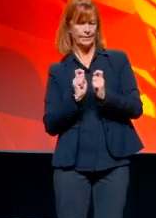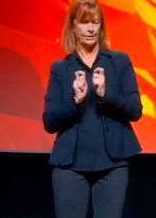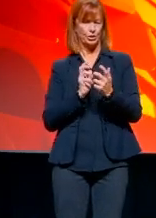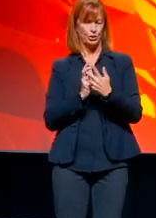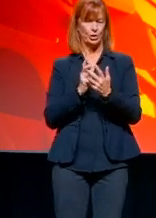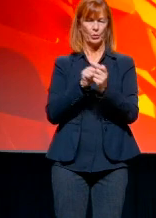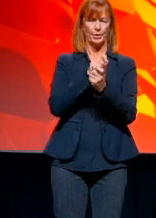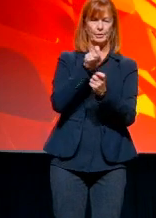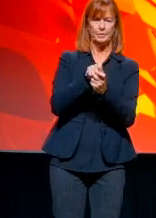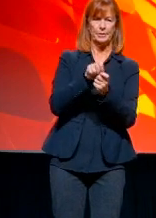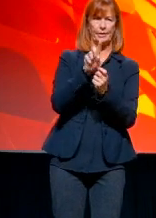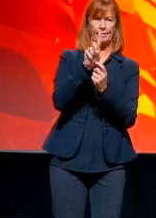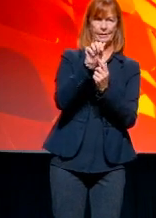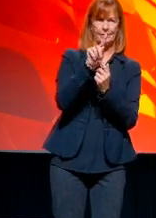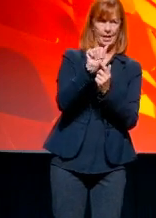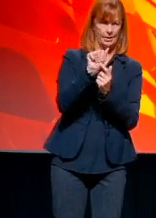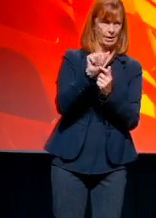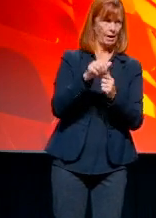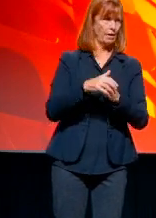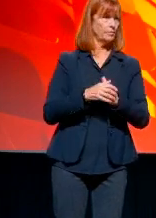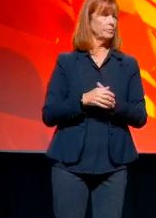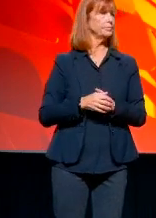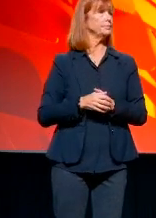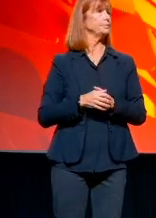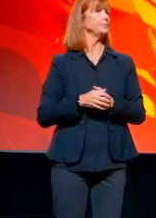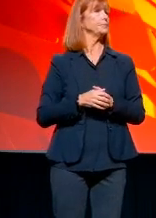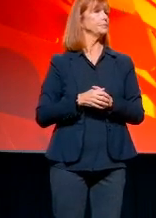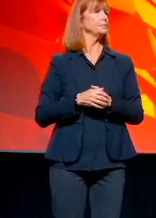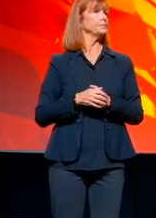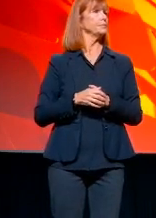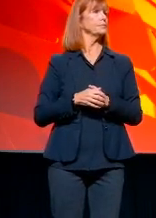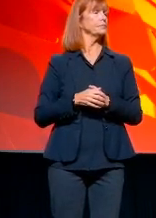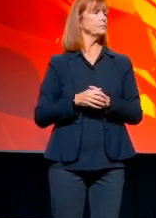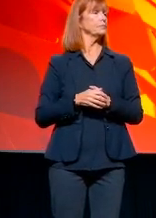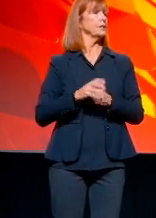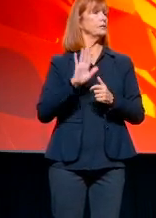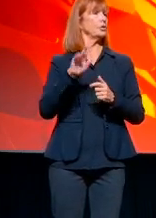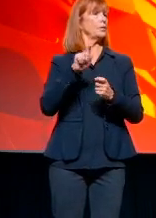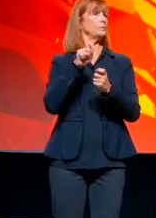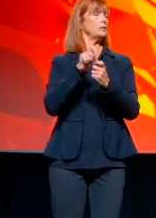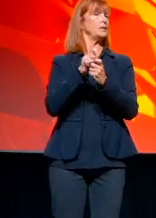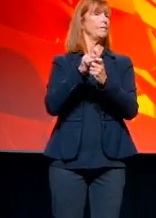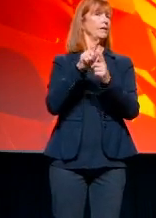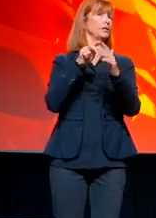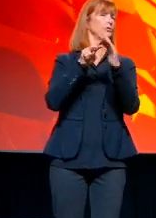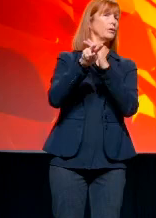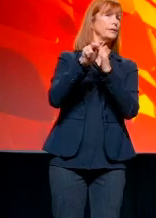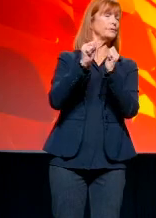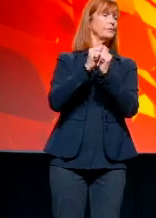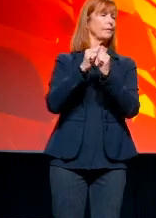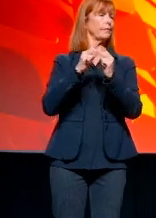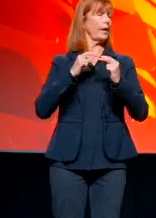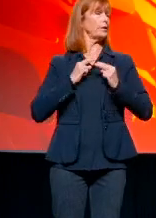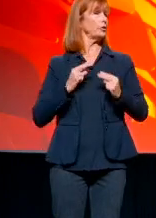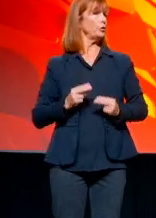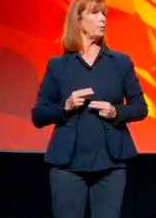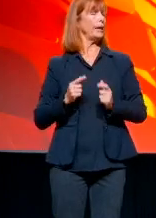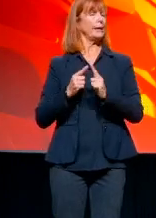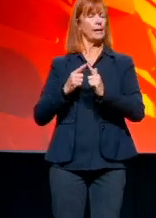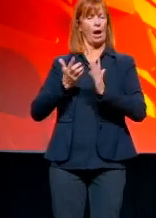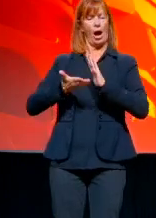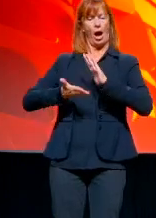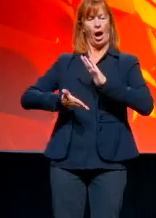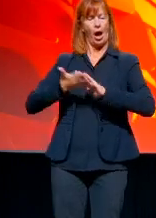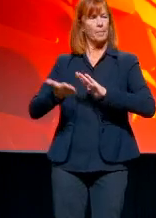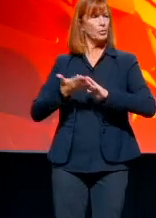data, see that we can calculate domain-specific trajectories using human tally operation or other mechanisms, and fine-tune